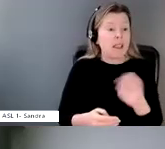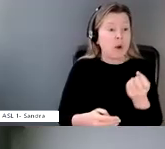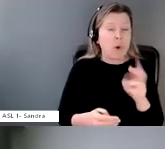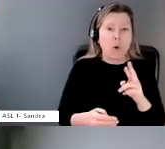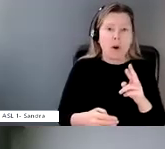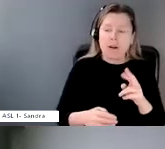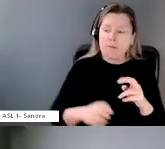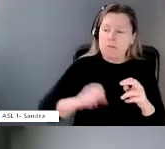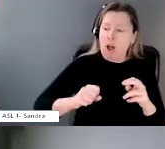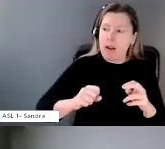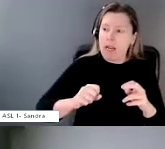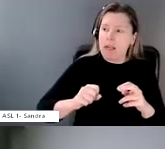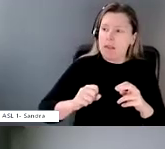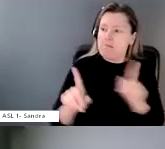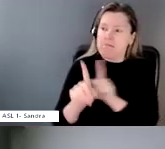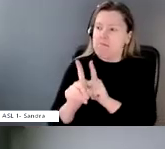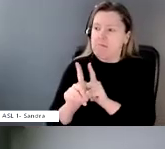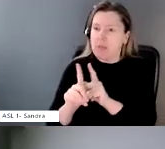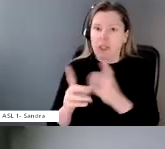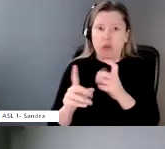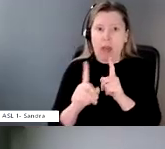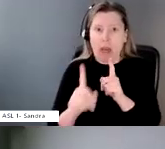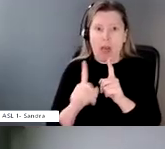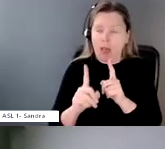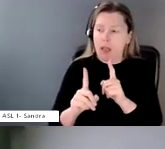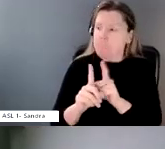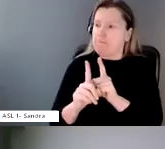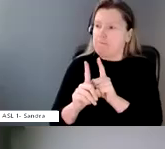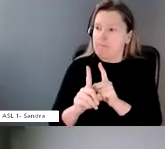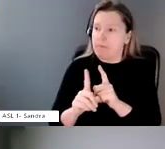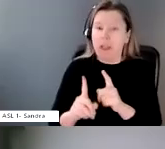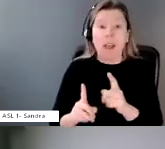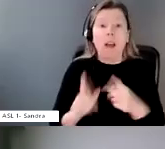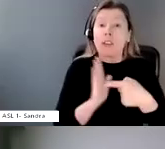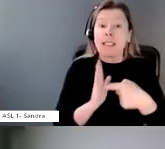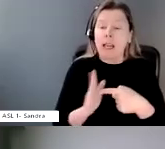Obstructing people from getting to where they need to be. For example, a walker.